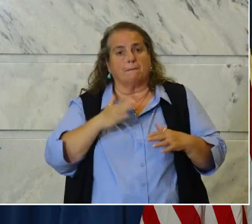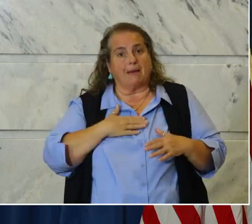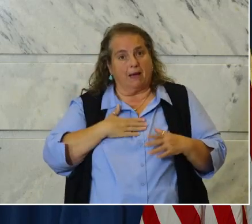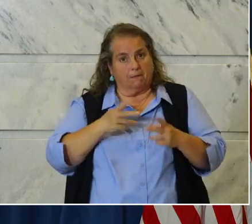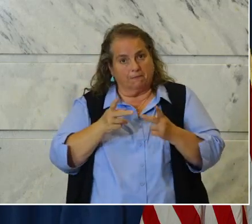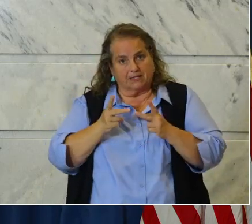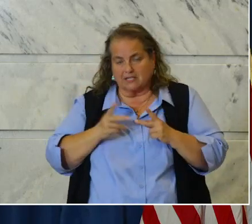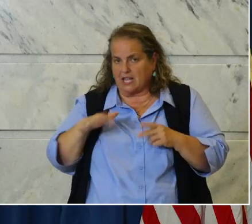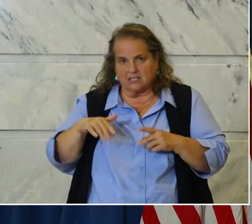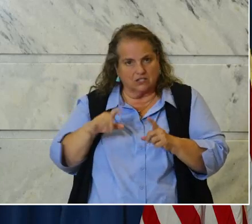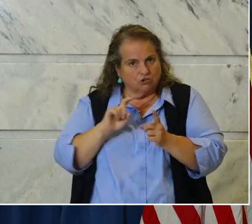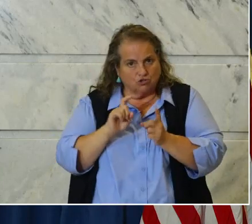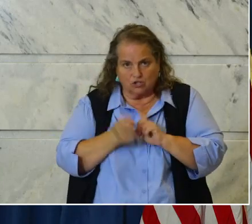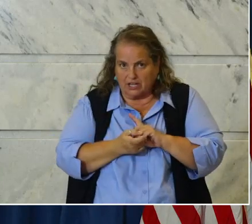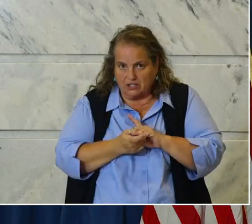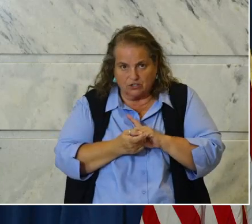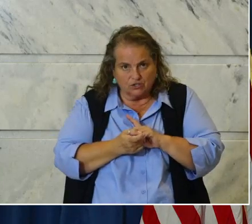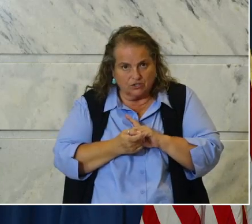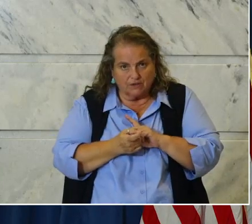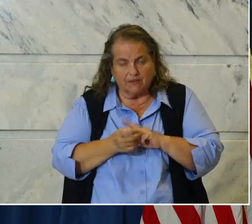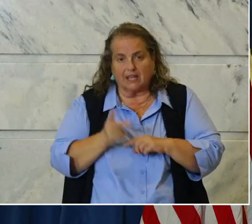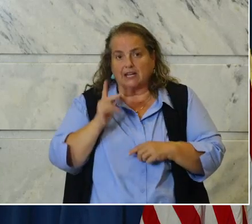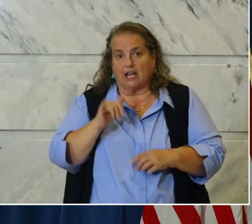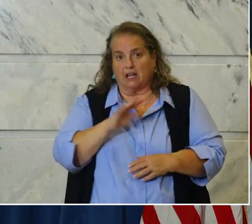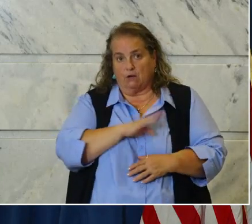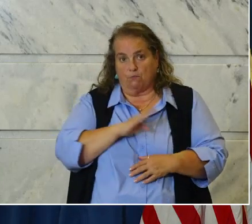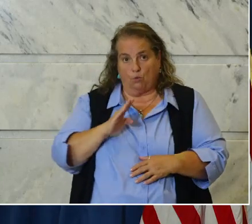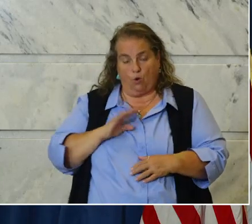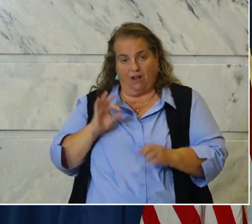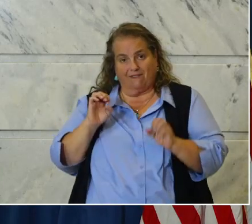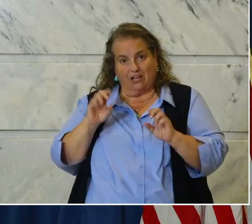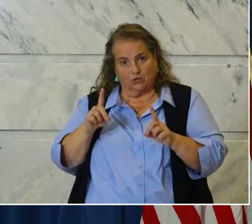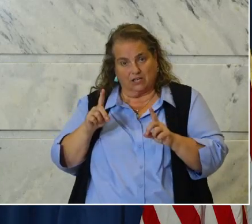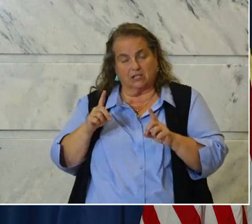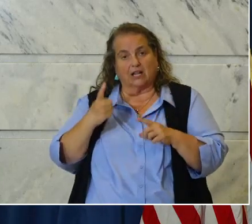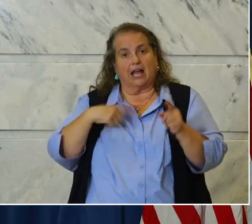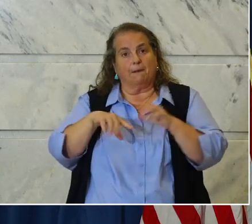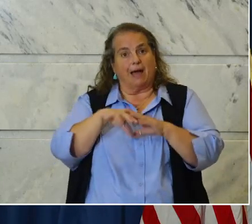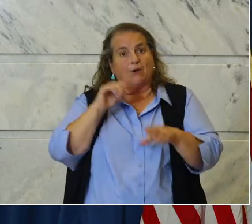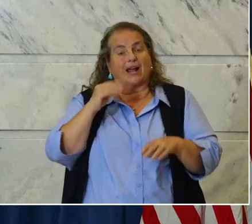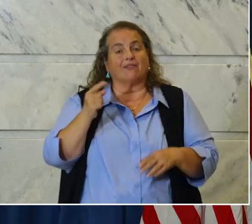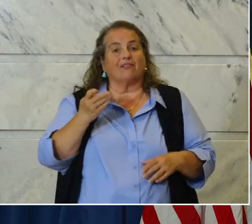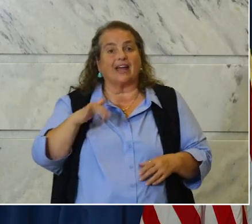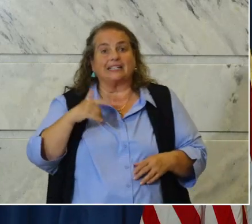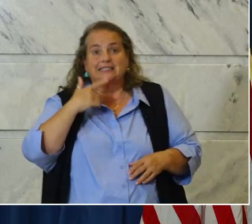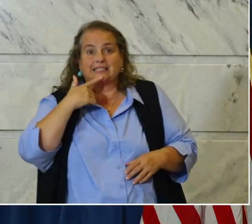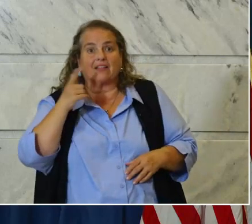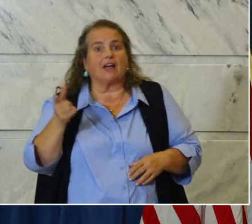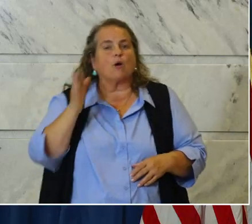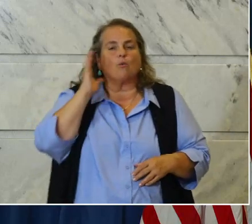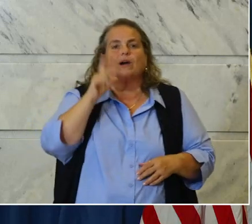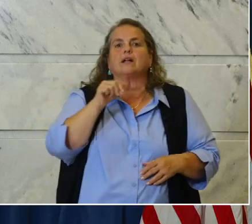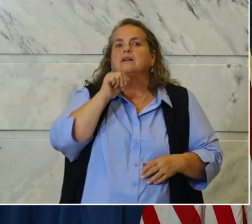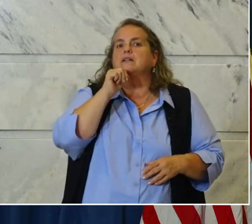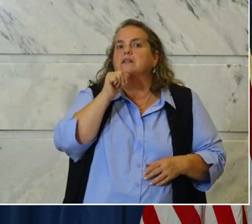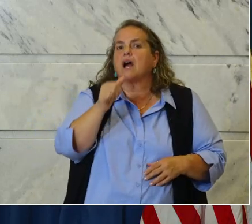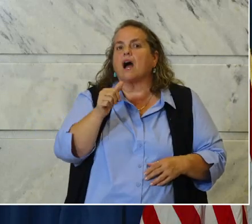changed. The Kentucky Board of Education, I think, came out and said that they're not going